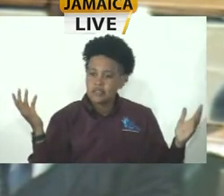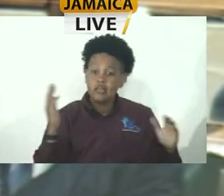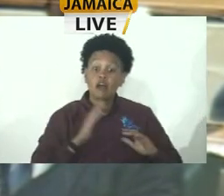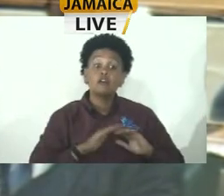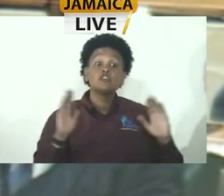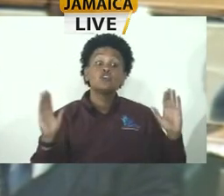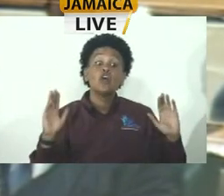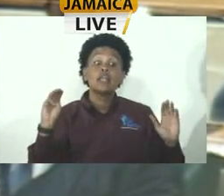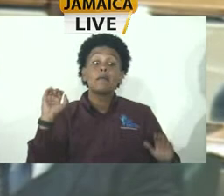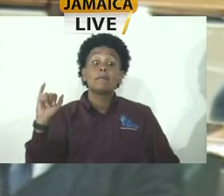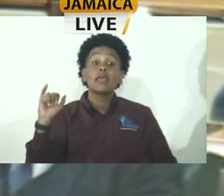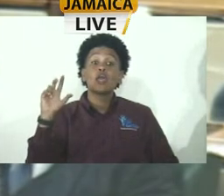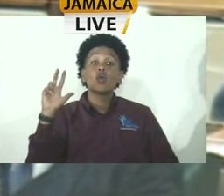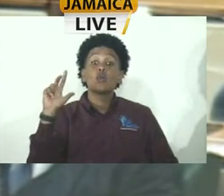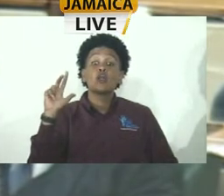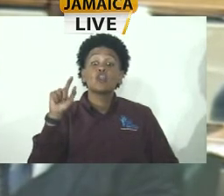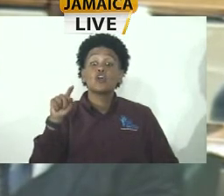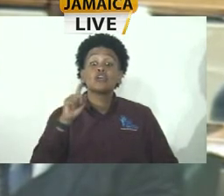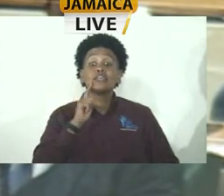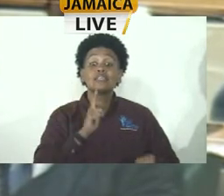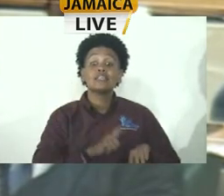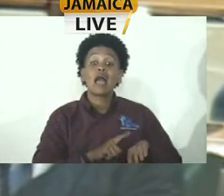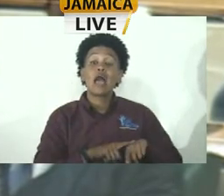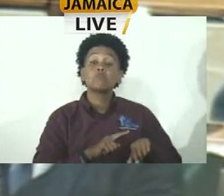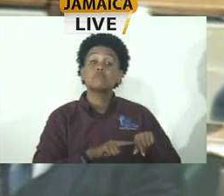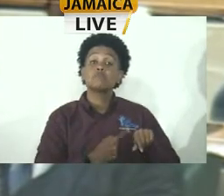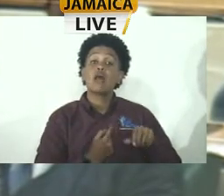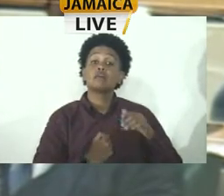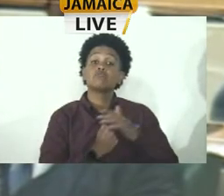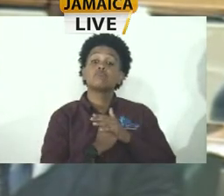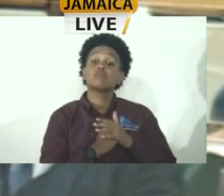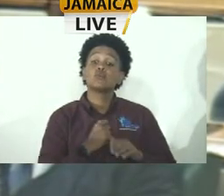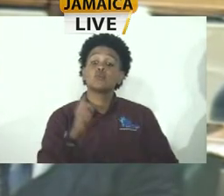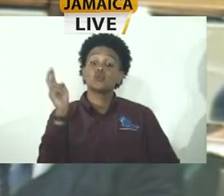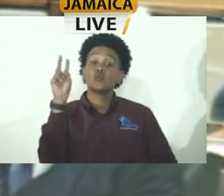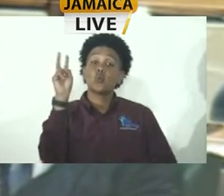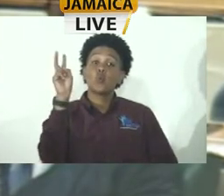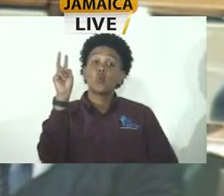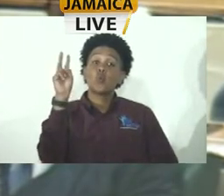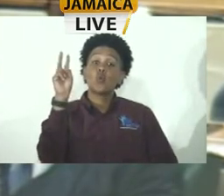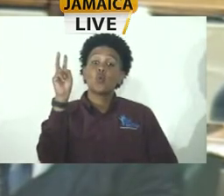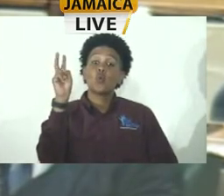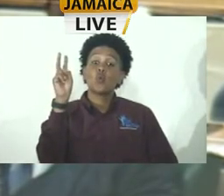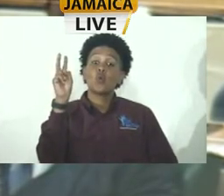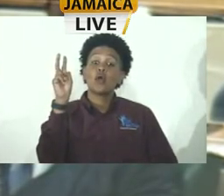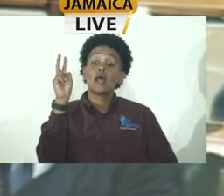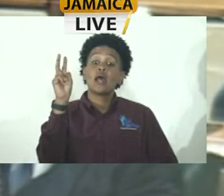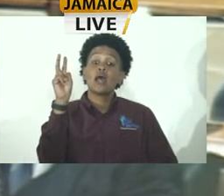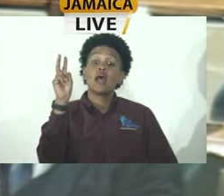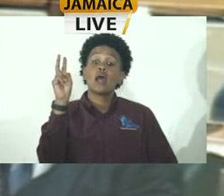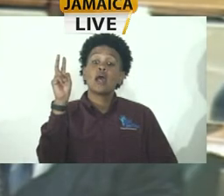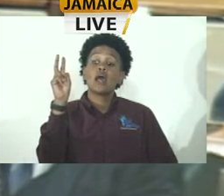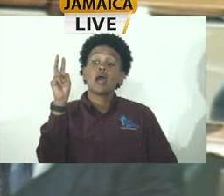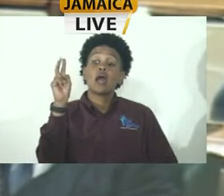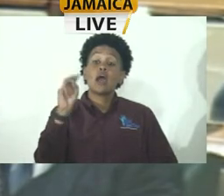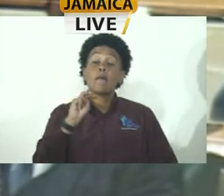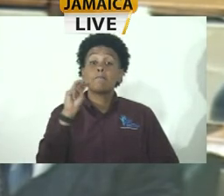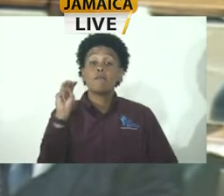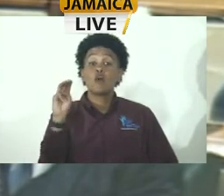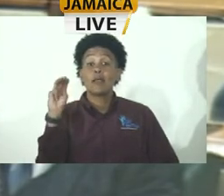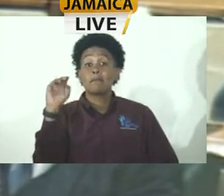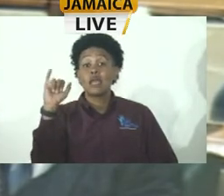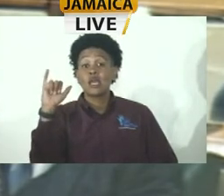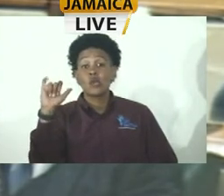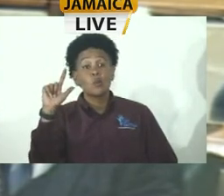23rd the curfew will begin at 2pm and it will go right